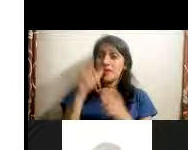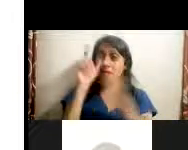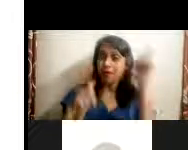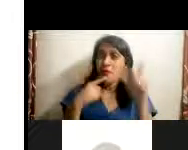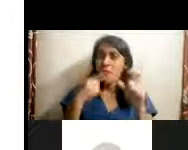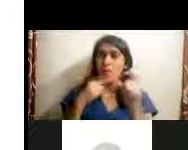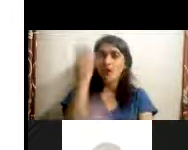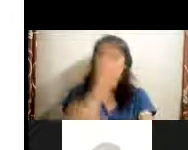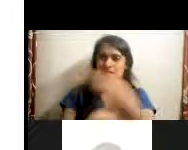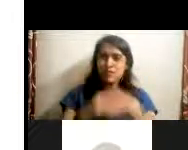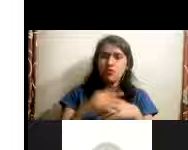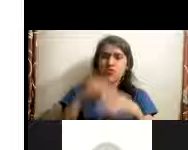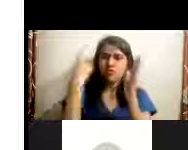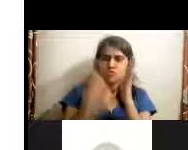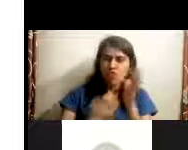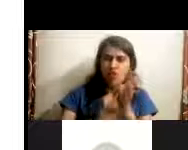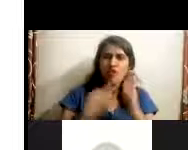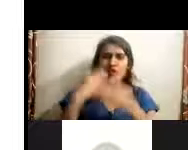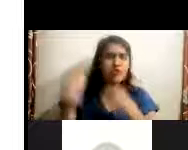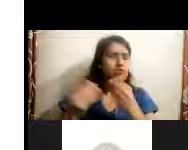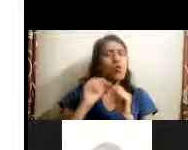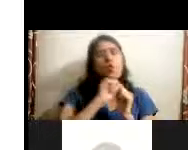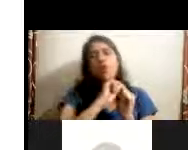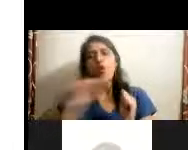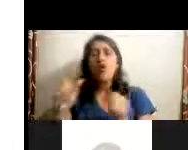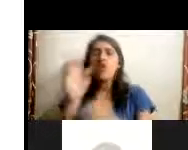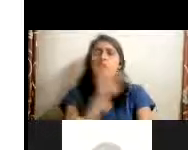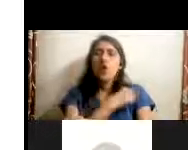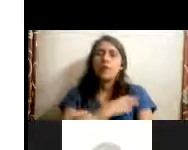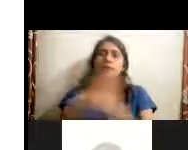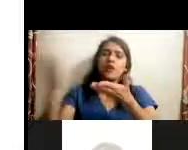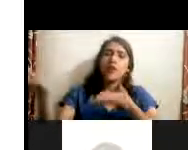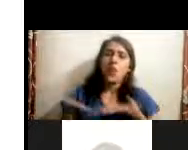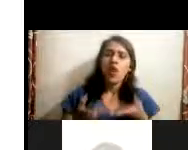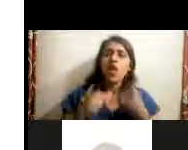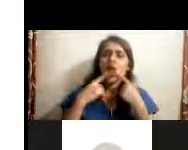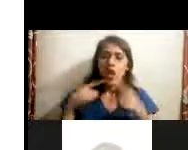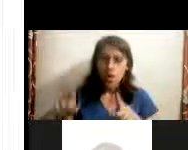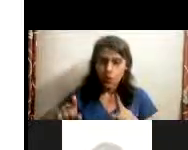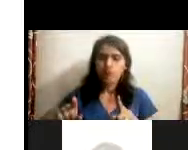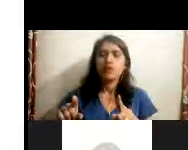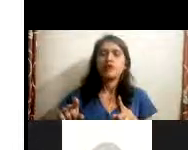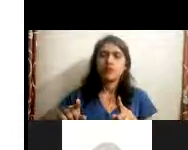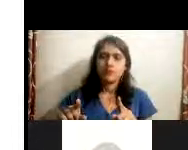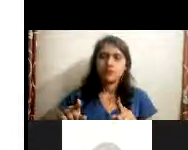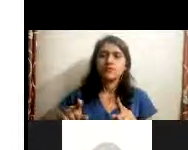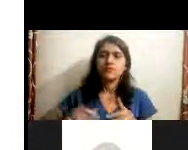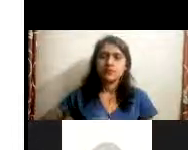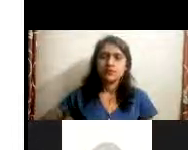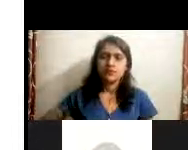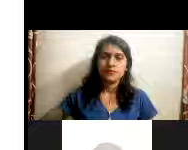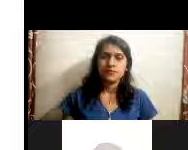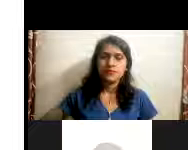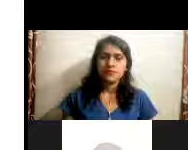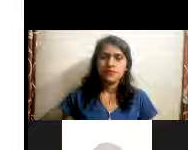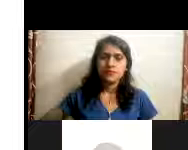disabilities, and you are welcome to our hospital. People with disabilities are welcome, and the